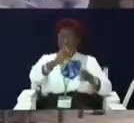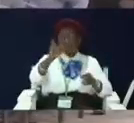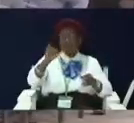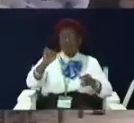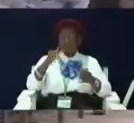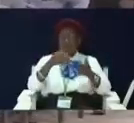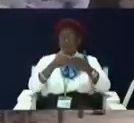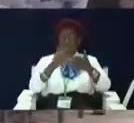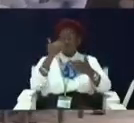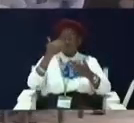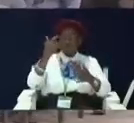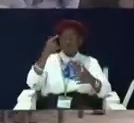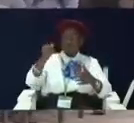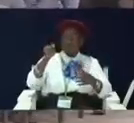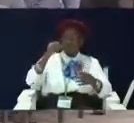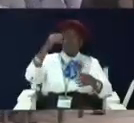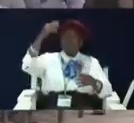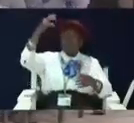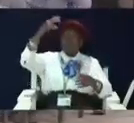before the sun rises